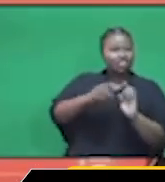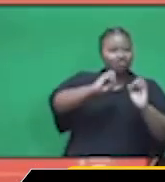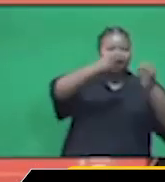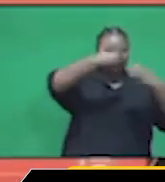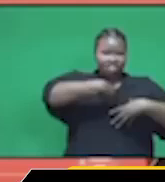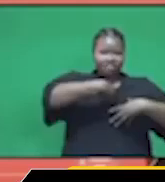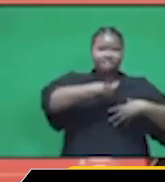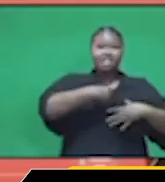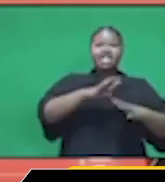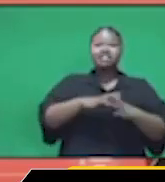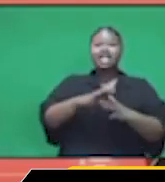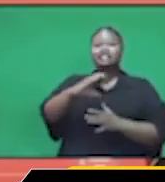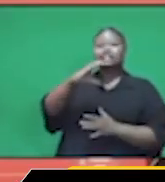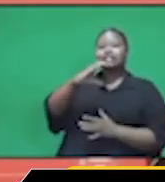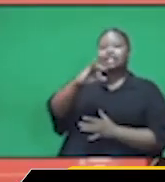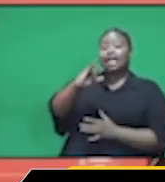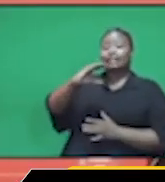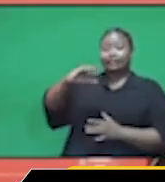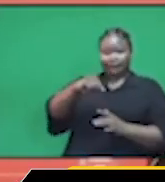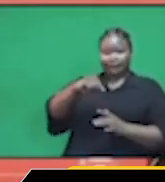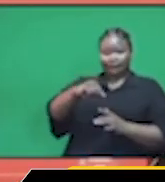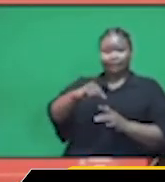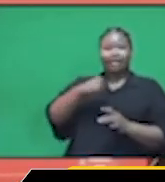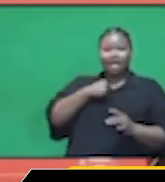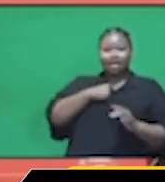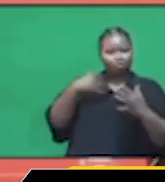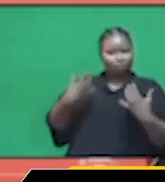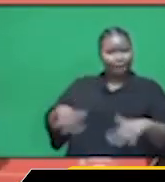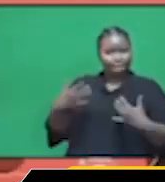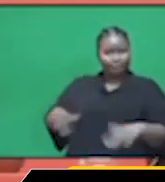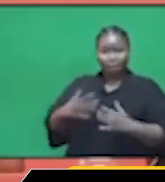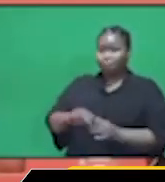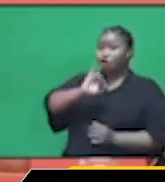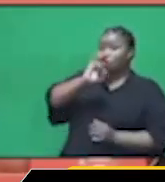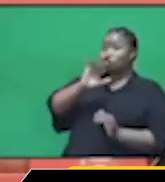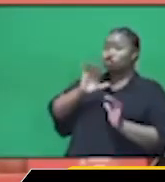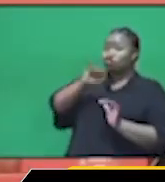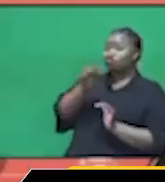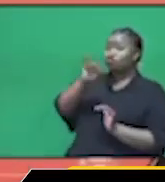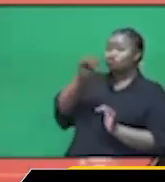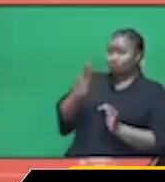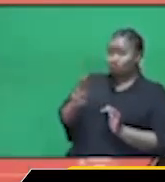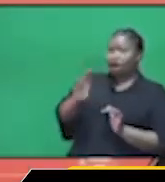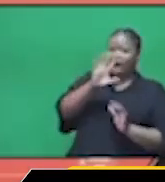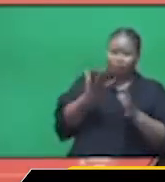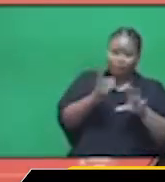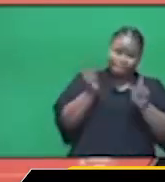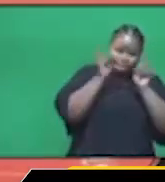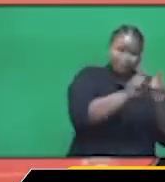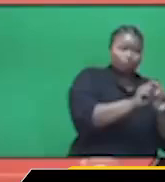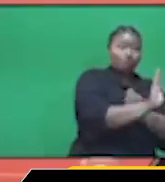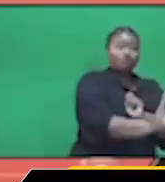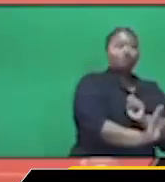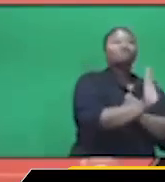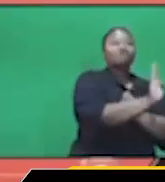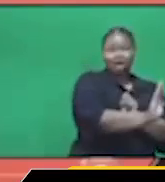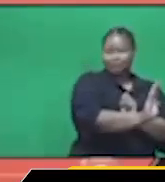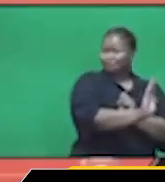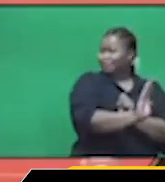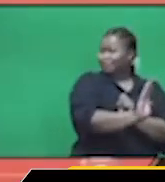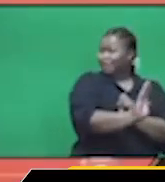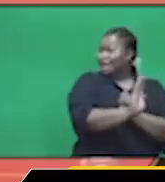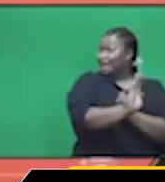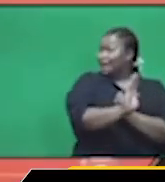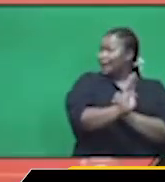of the CIC, and I'm delighted to announce that Juju attended the inauguration of the new president in Botswana